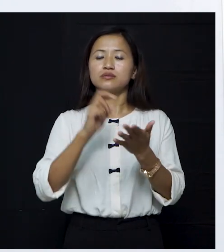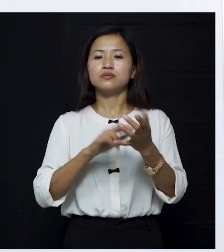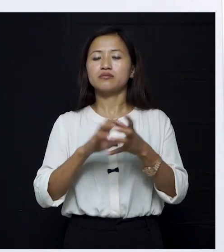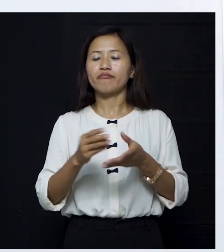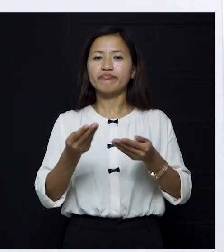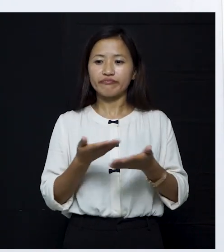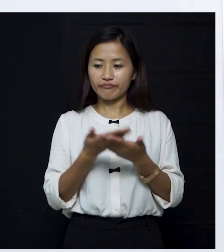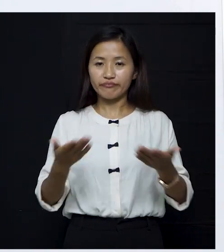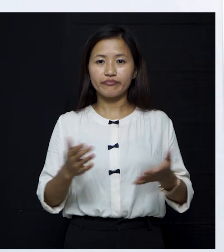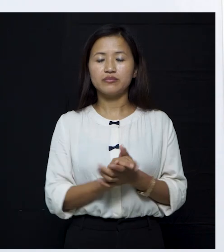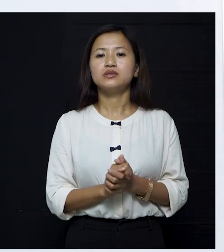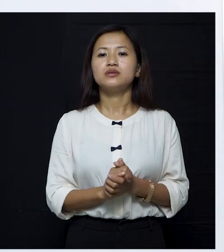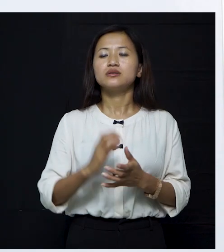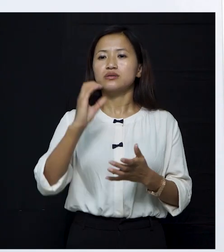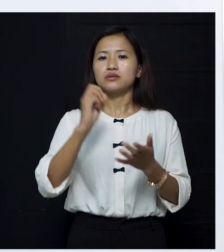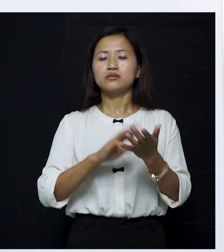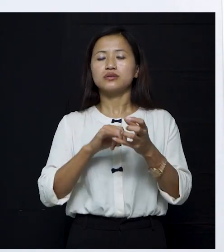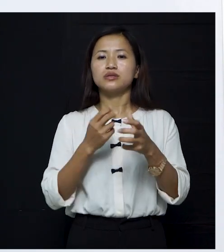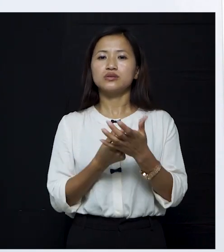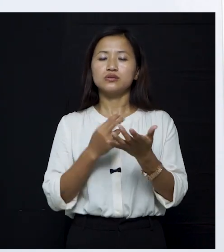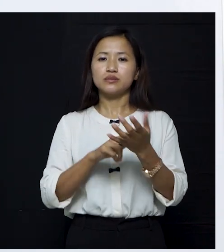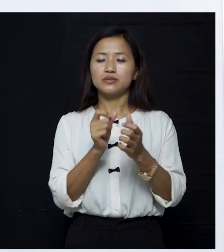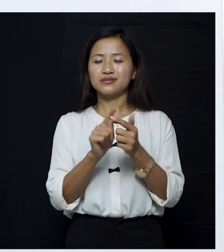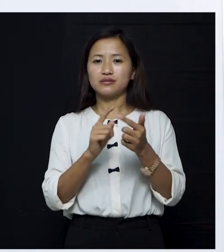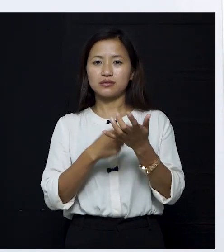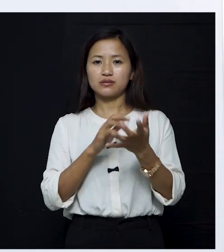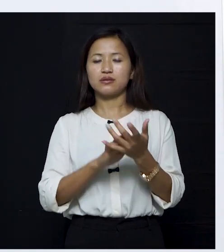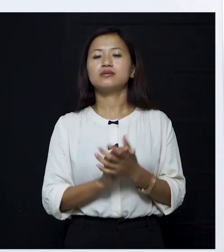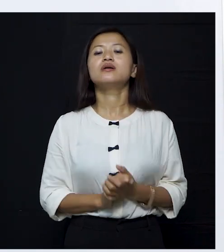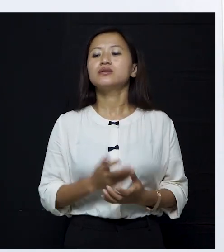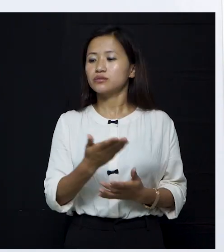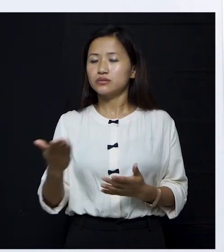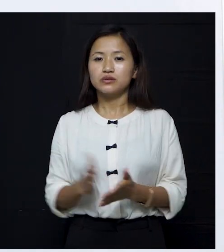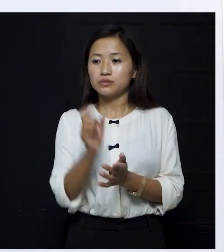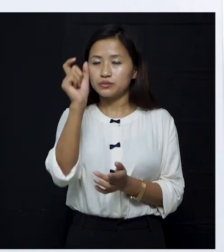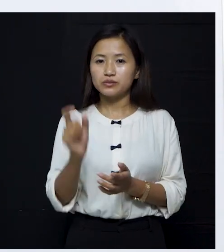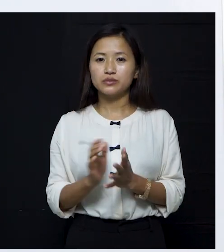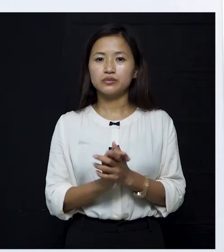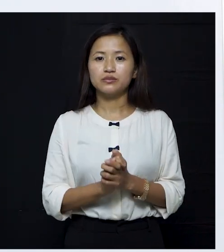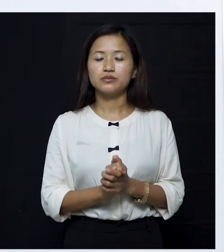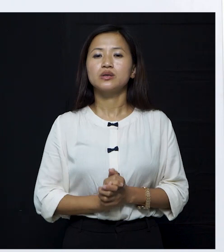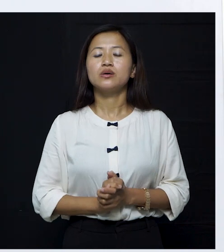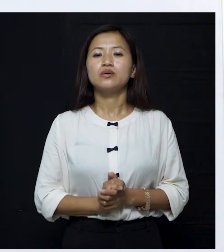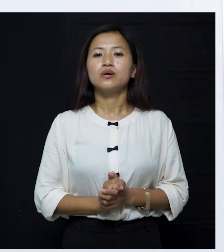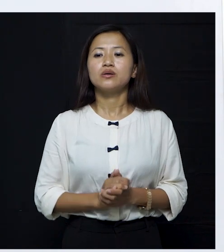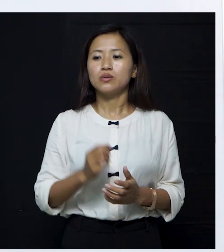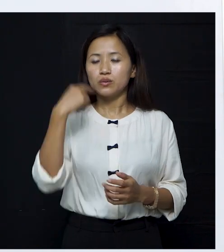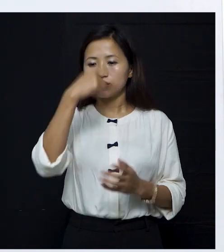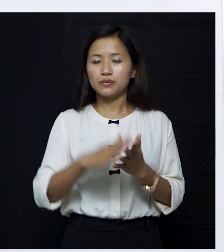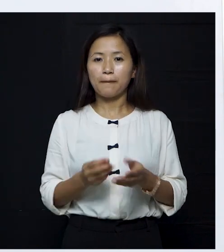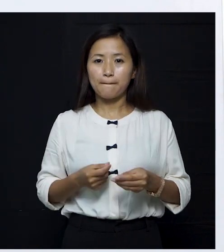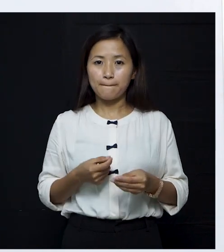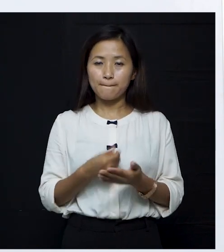consumption. Then coming to consumer. Consumer means we are talking about those people, okay? Those people who buy